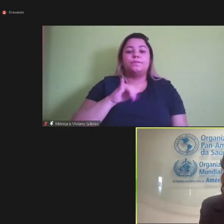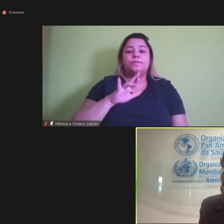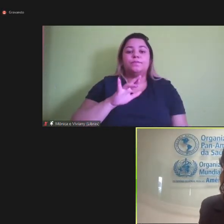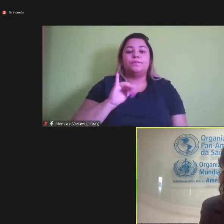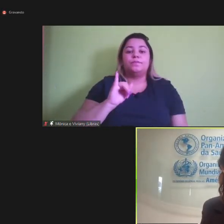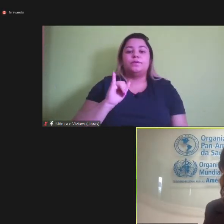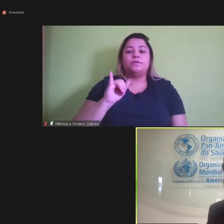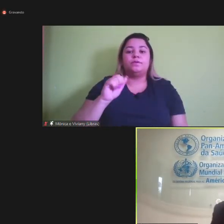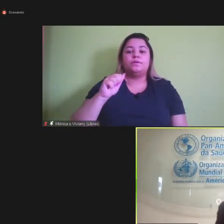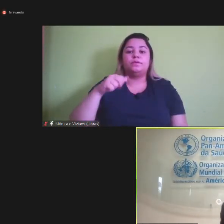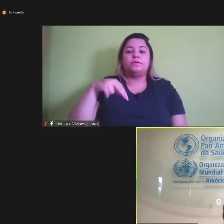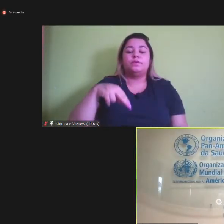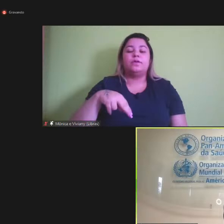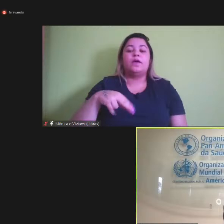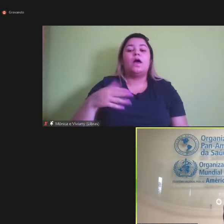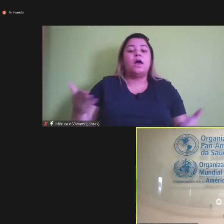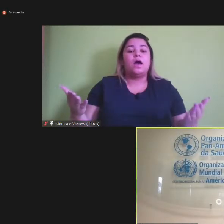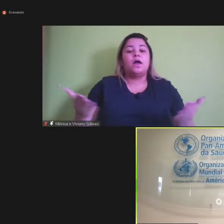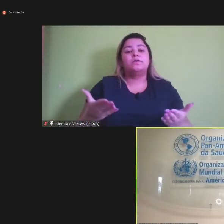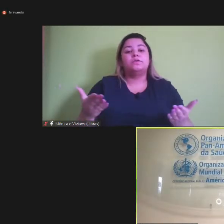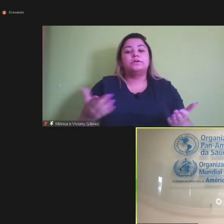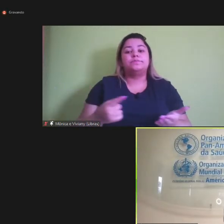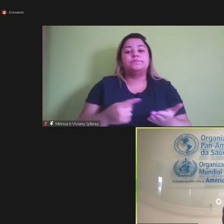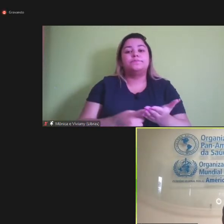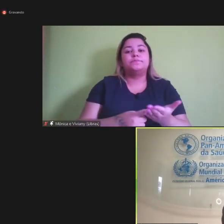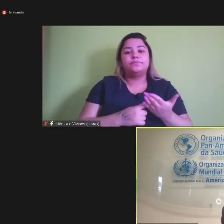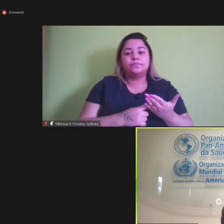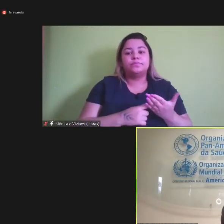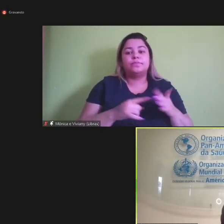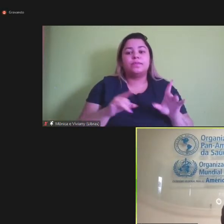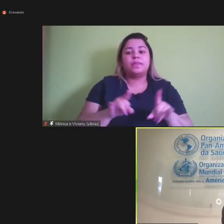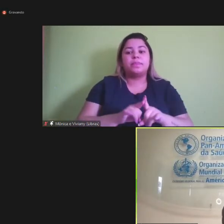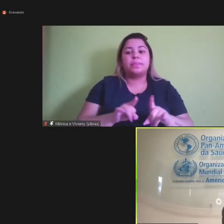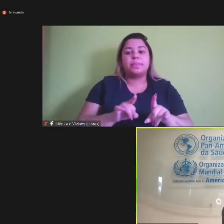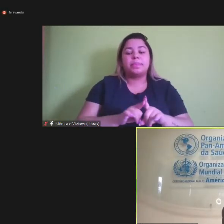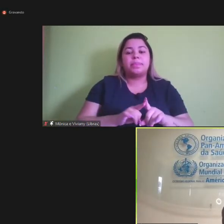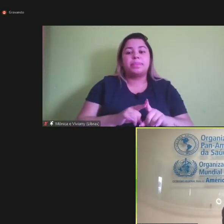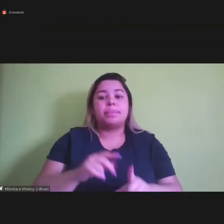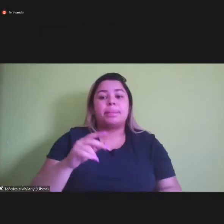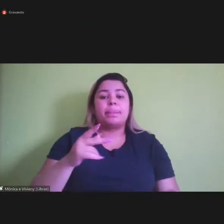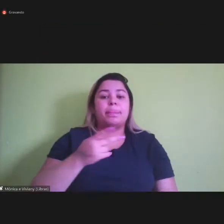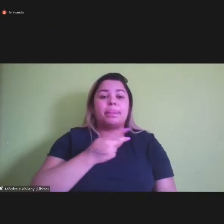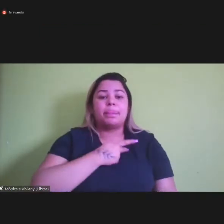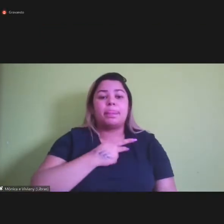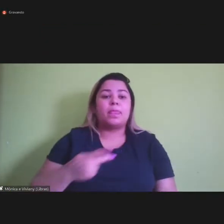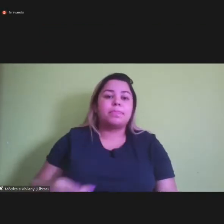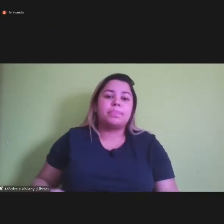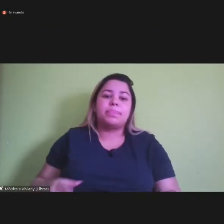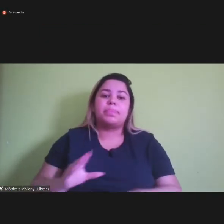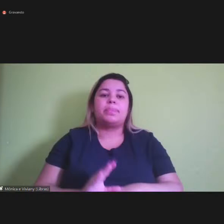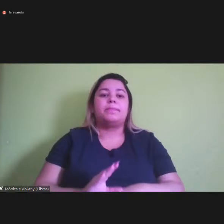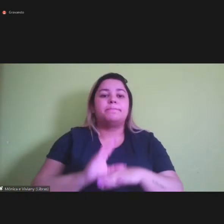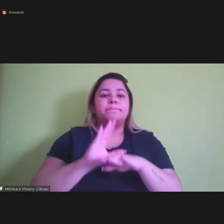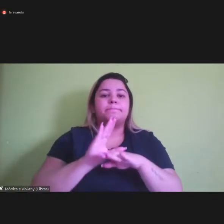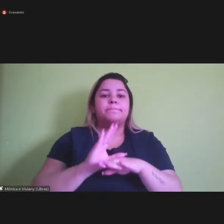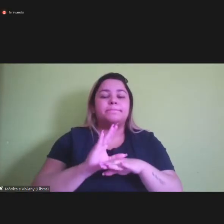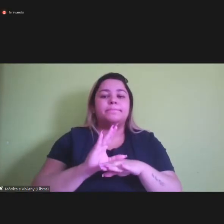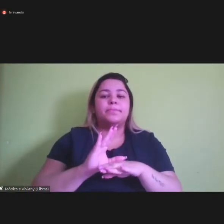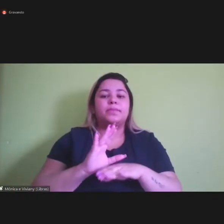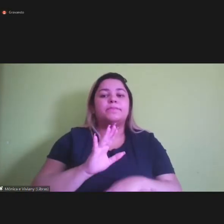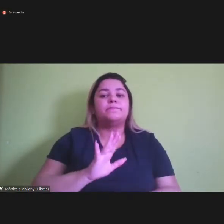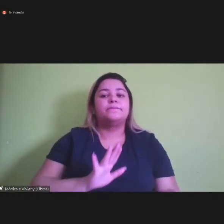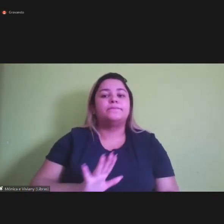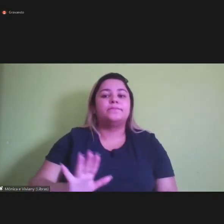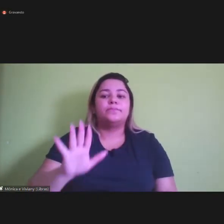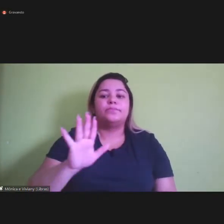Thank you, Miriam. And now I'm going to invite Dr. President from the Council of Nutritionists